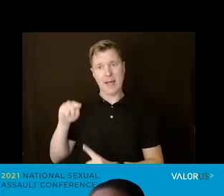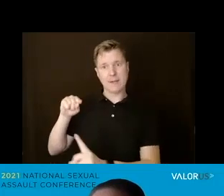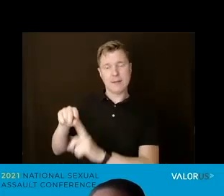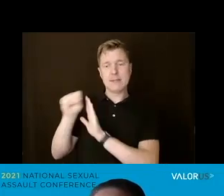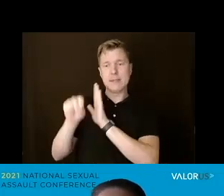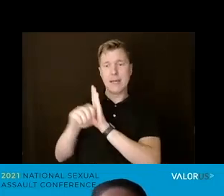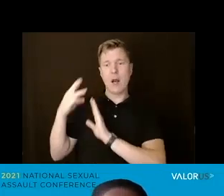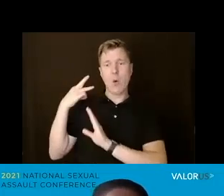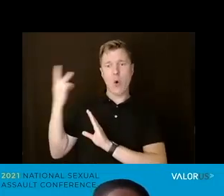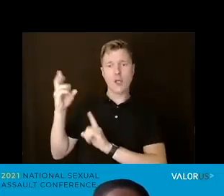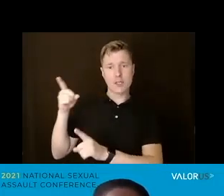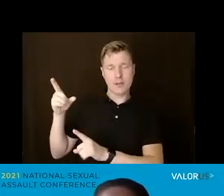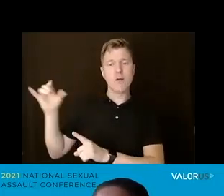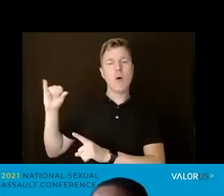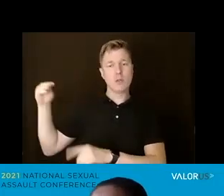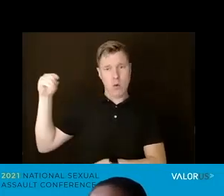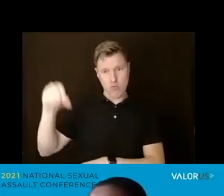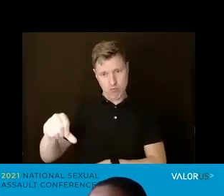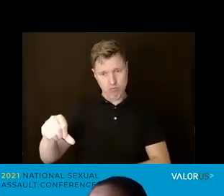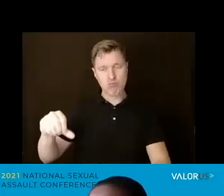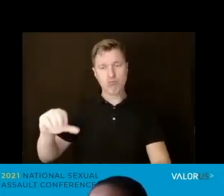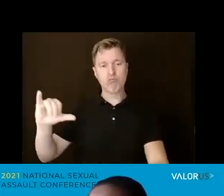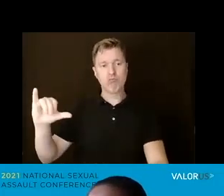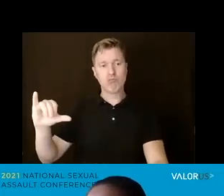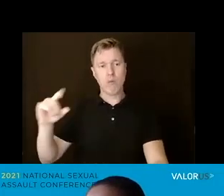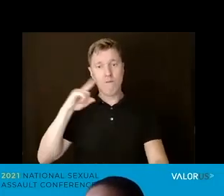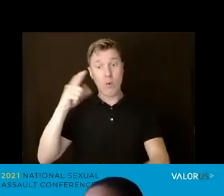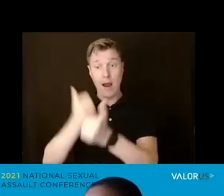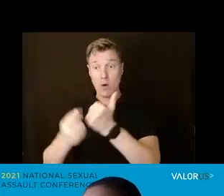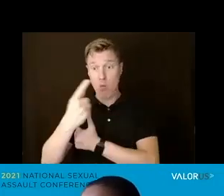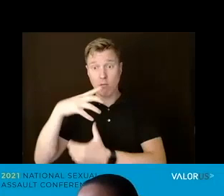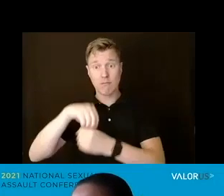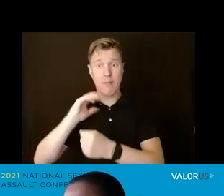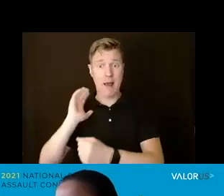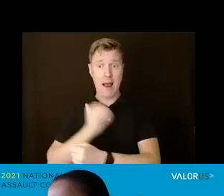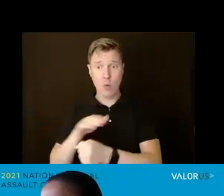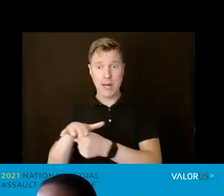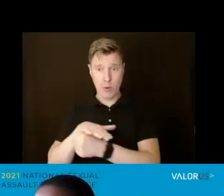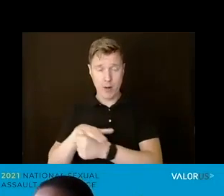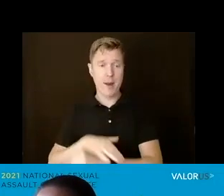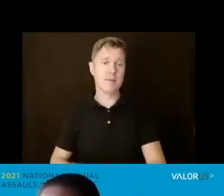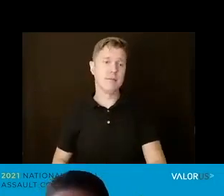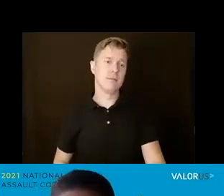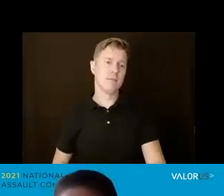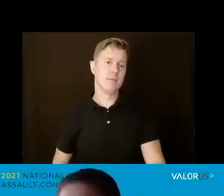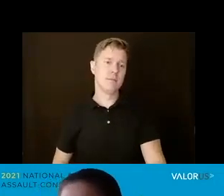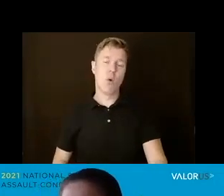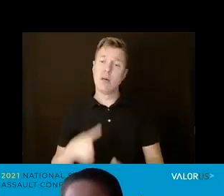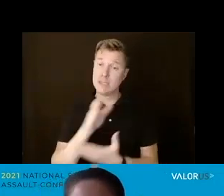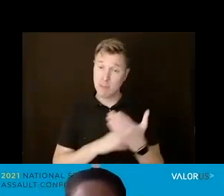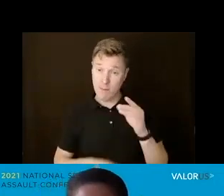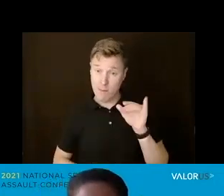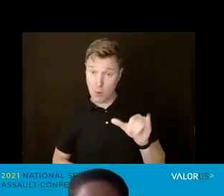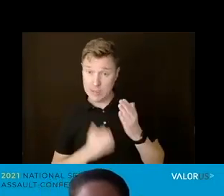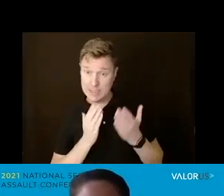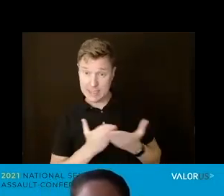also pitched in on for everybody in our area. So some of these things we did, you know, as an